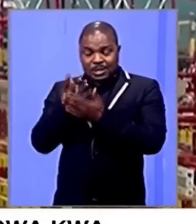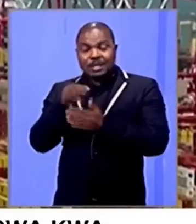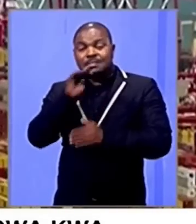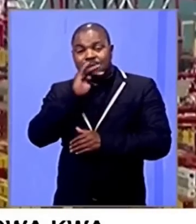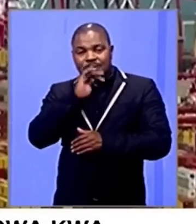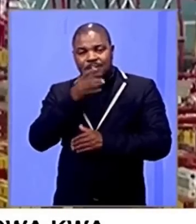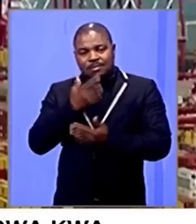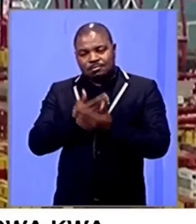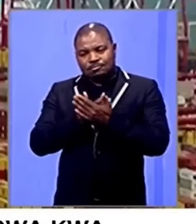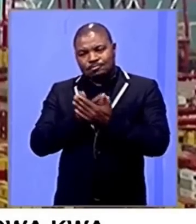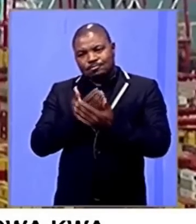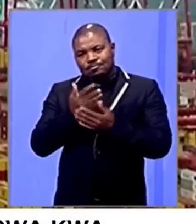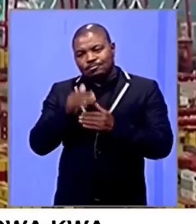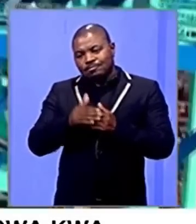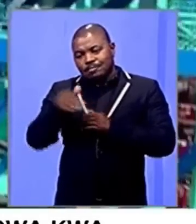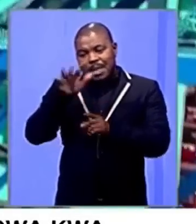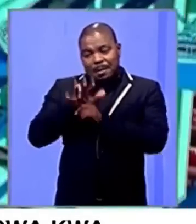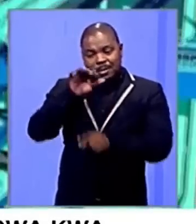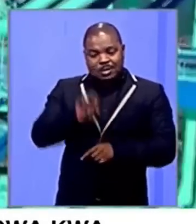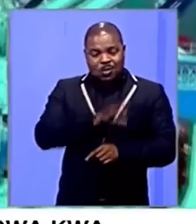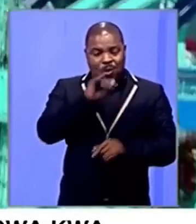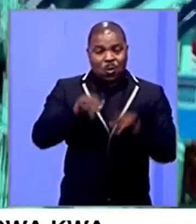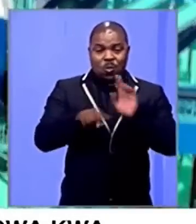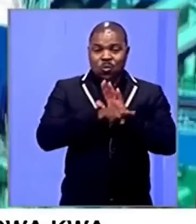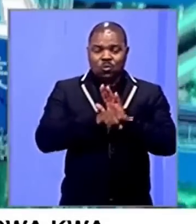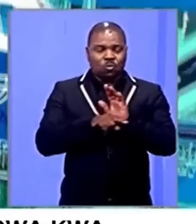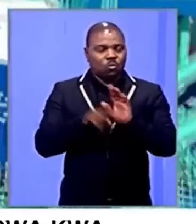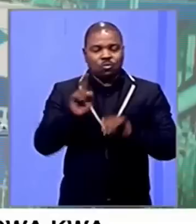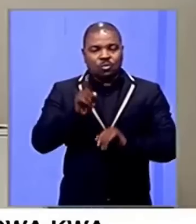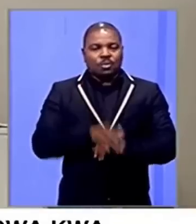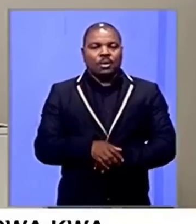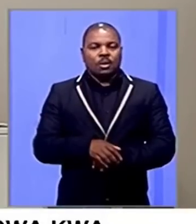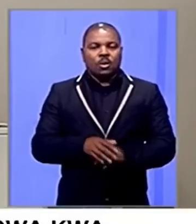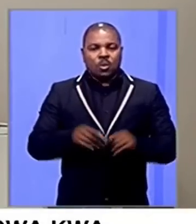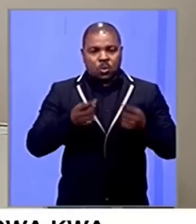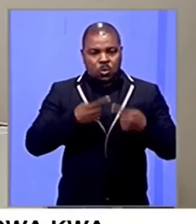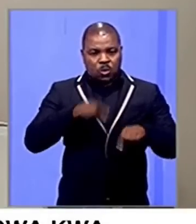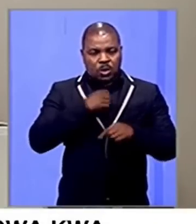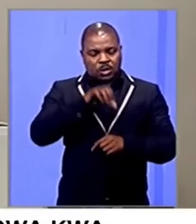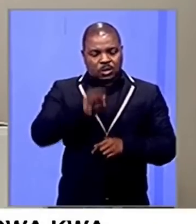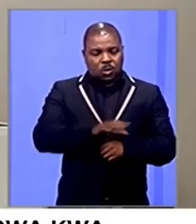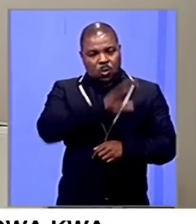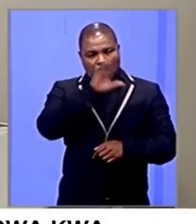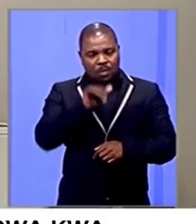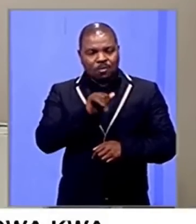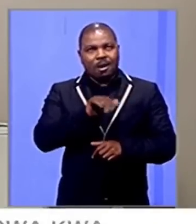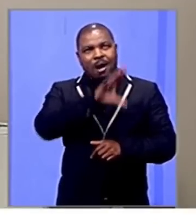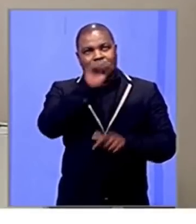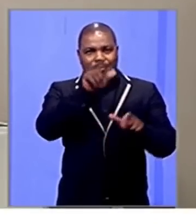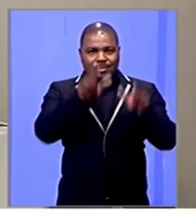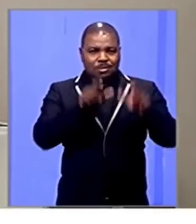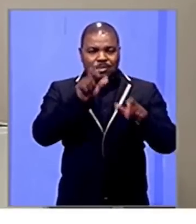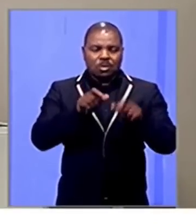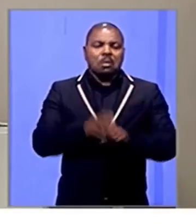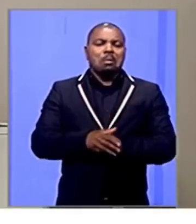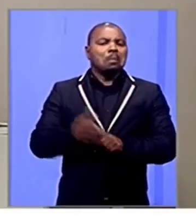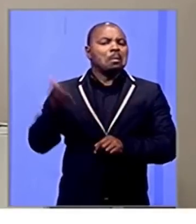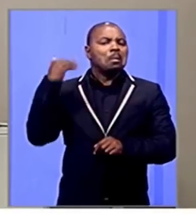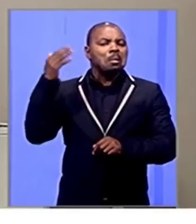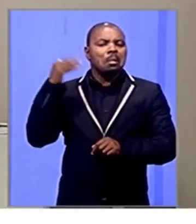le ditlamorago tse di sa siamang go baagi. As Africa and Africans, we have experienced a great transition from